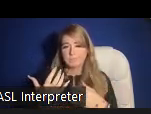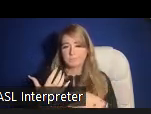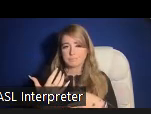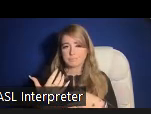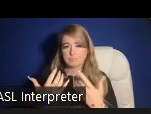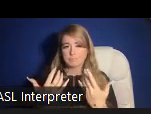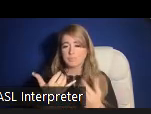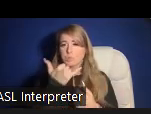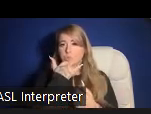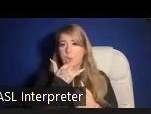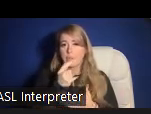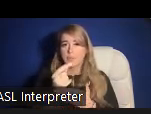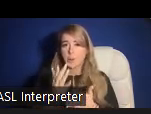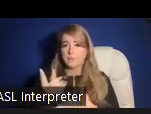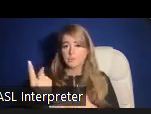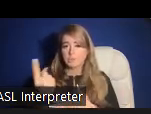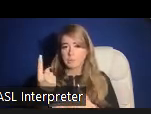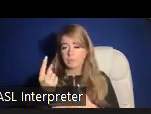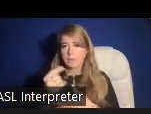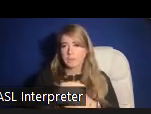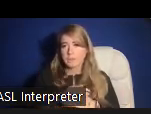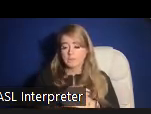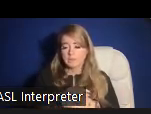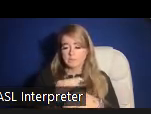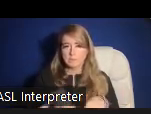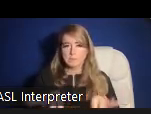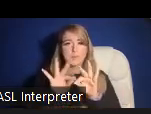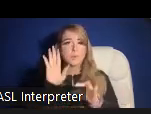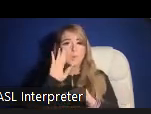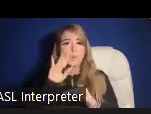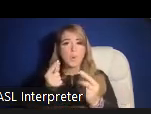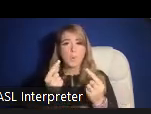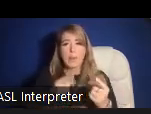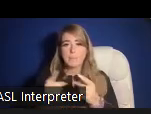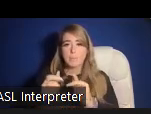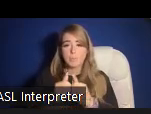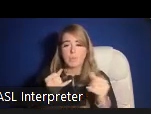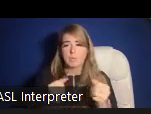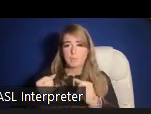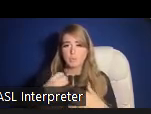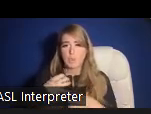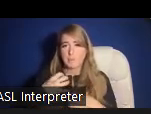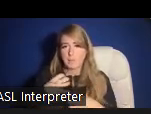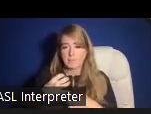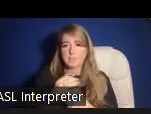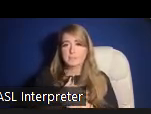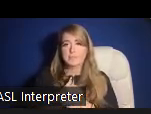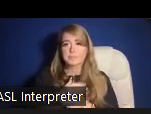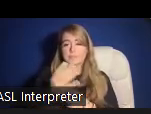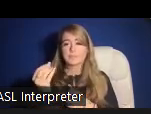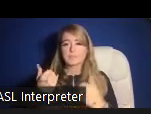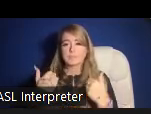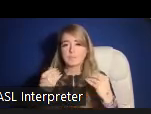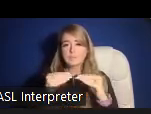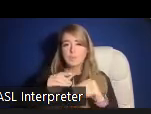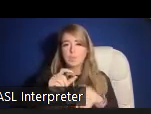the wrong therapist or something. Like what happened with individual quoted complaints, and having more